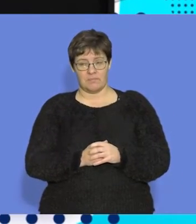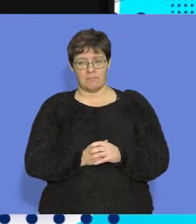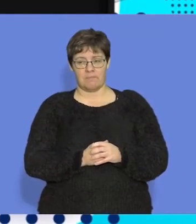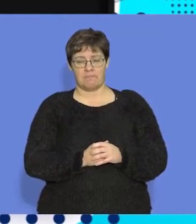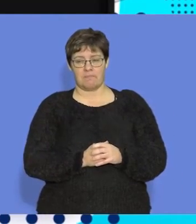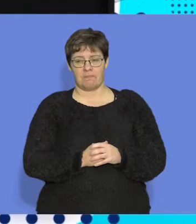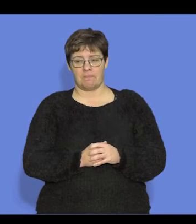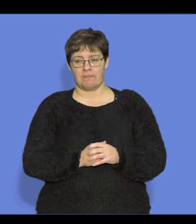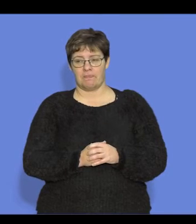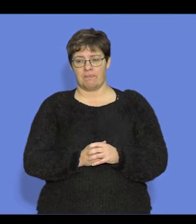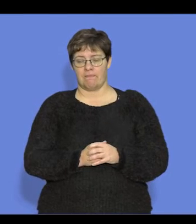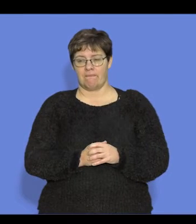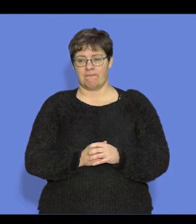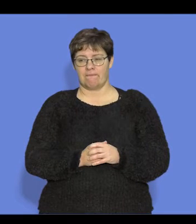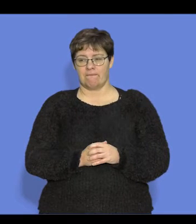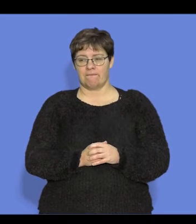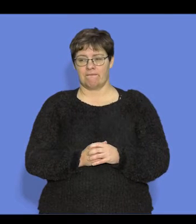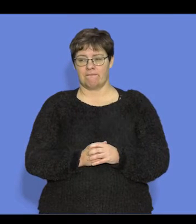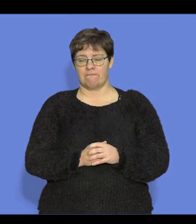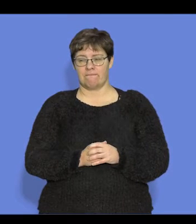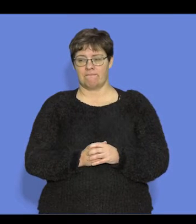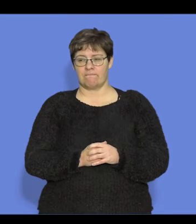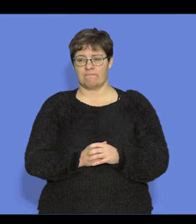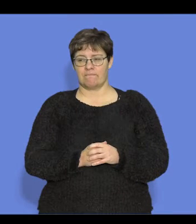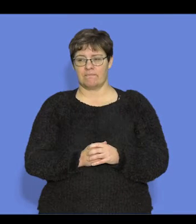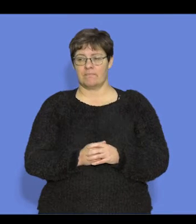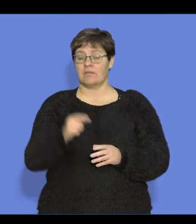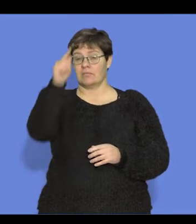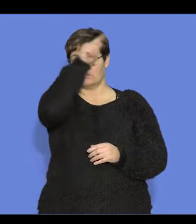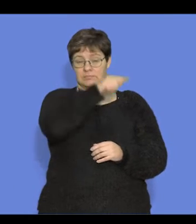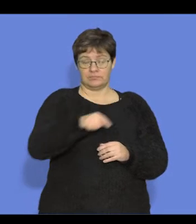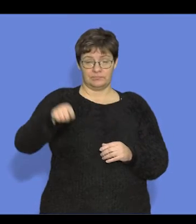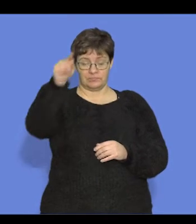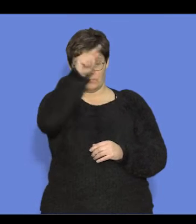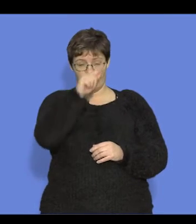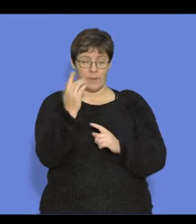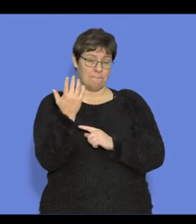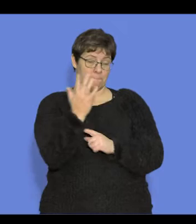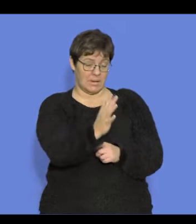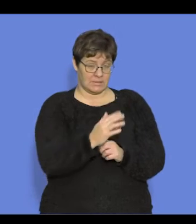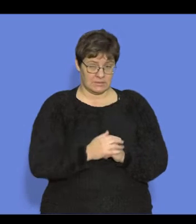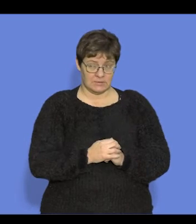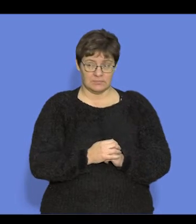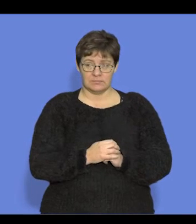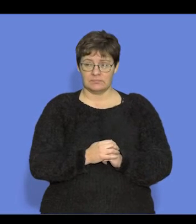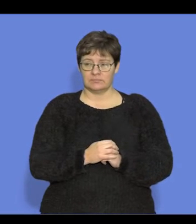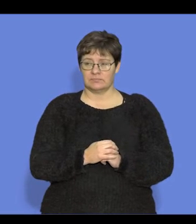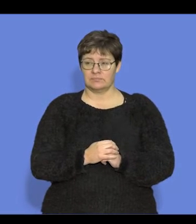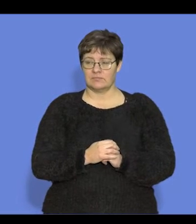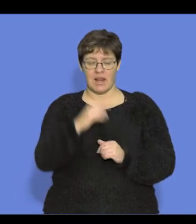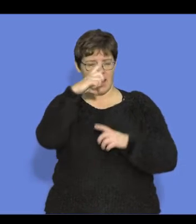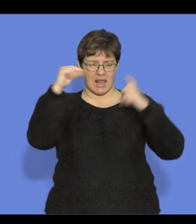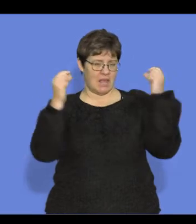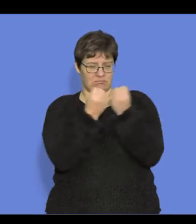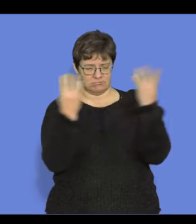actually be. So what we have here is we have a plant with lots of leaves, so it can lose